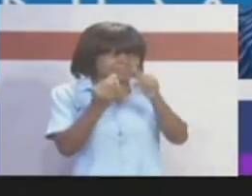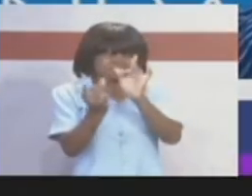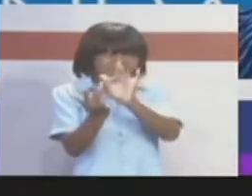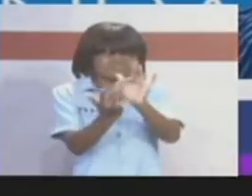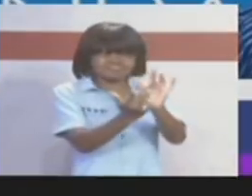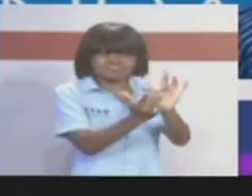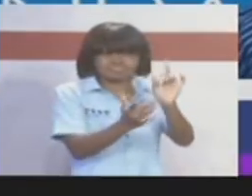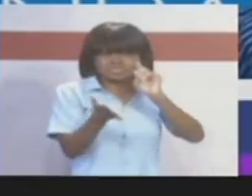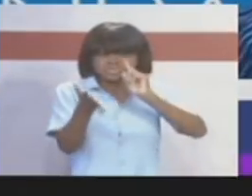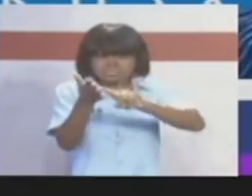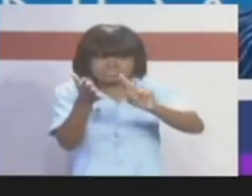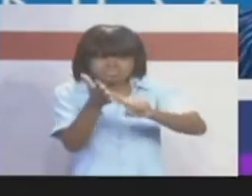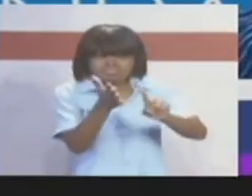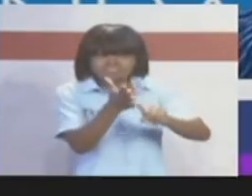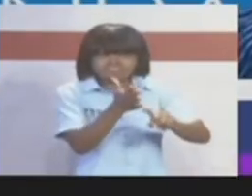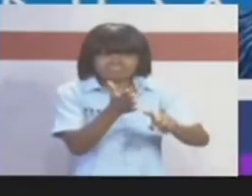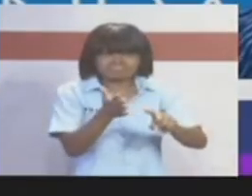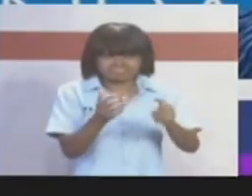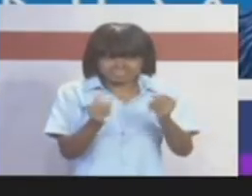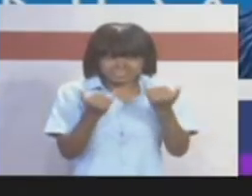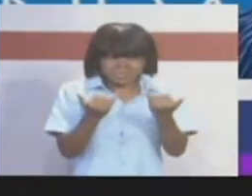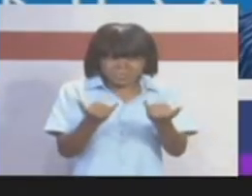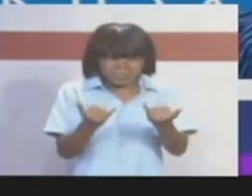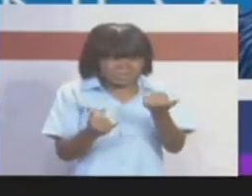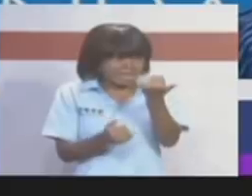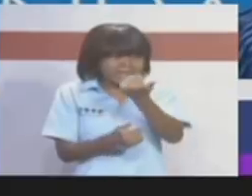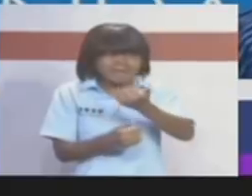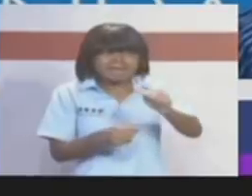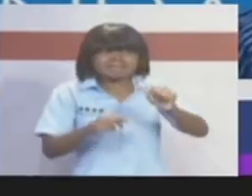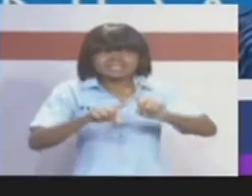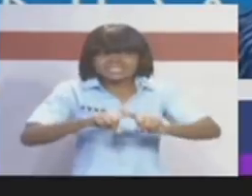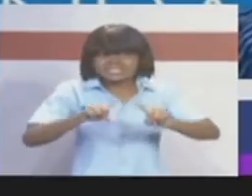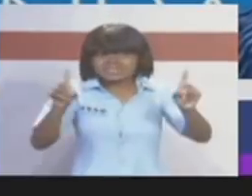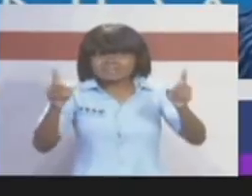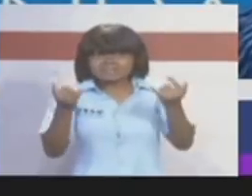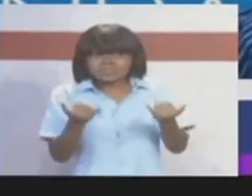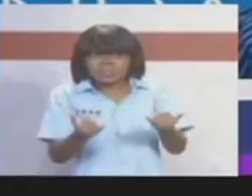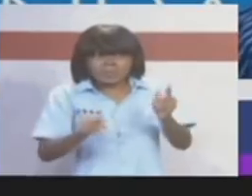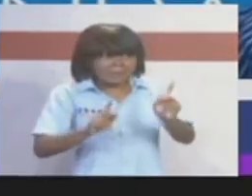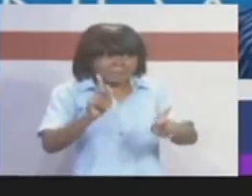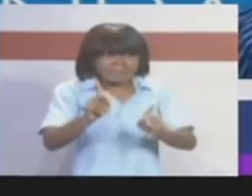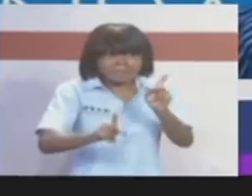any difference now in the spreading of COVID-19 in terms of the contact